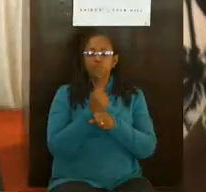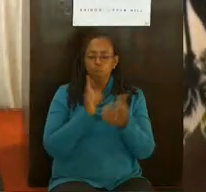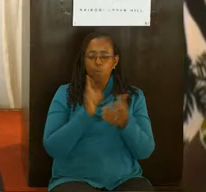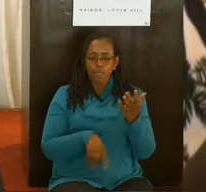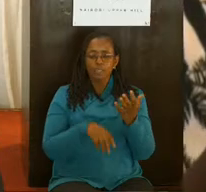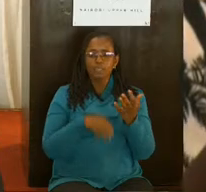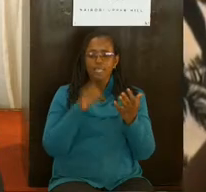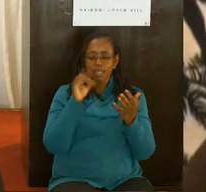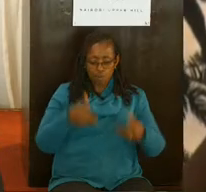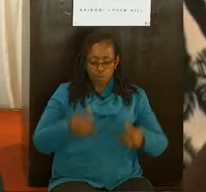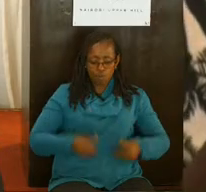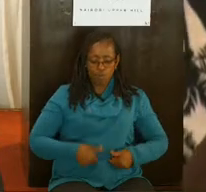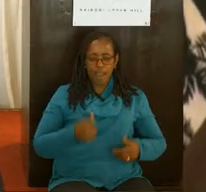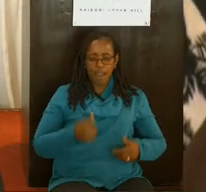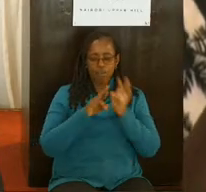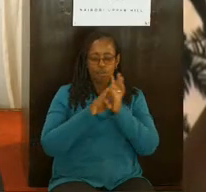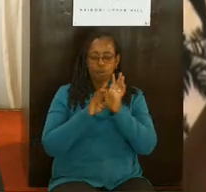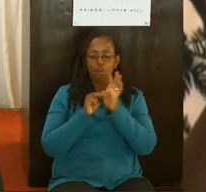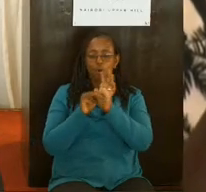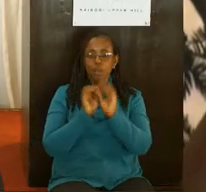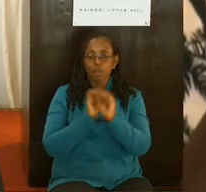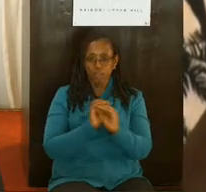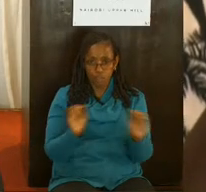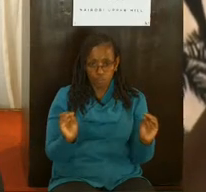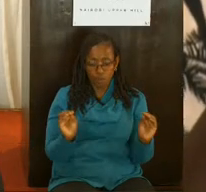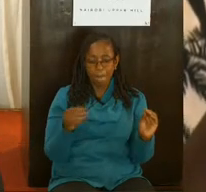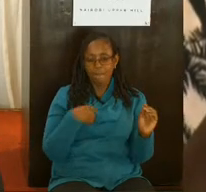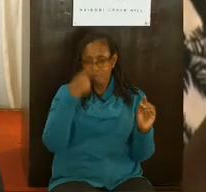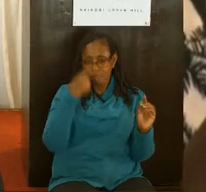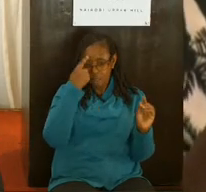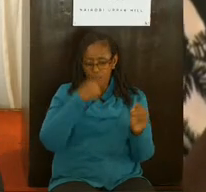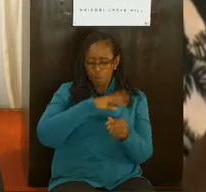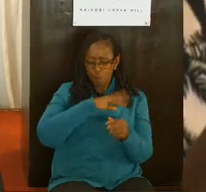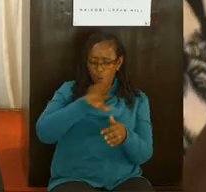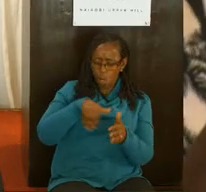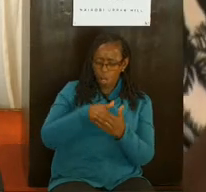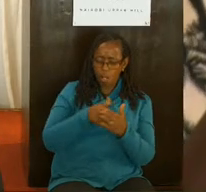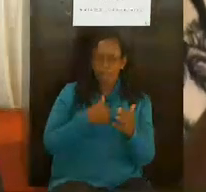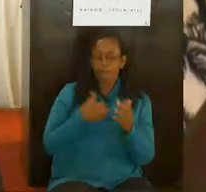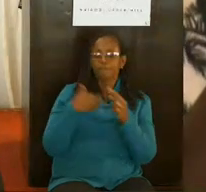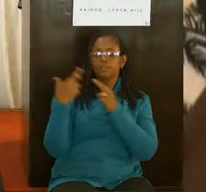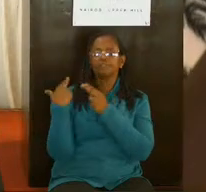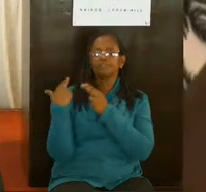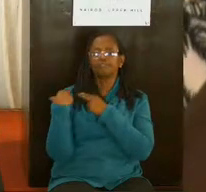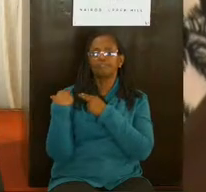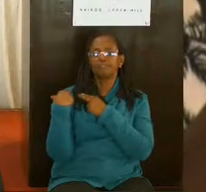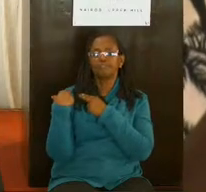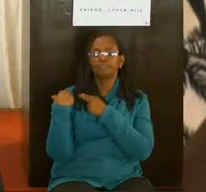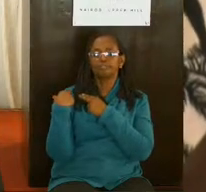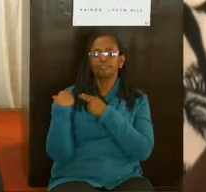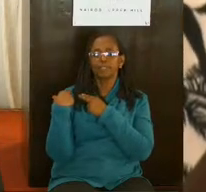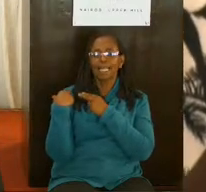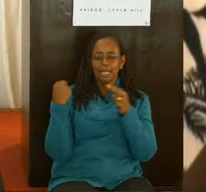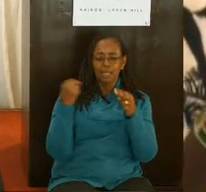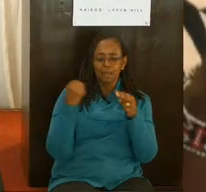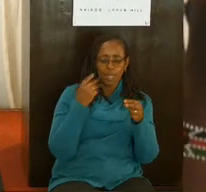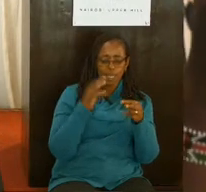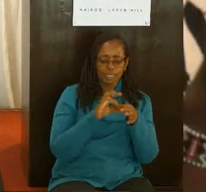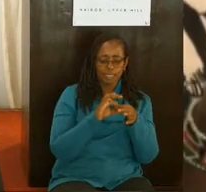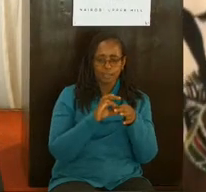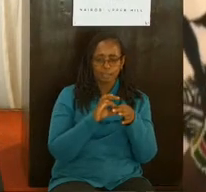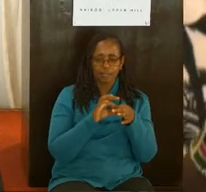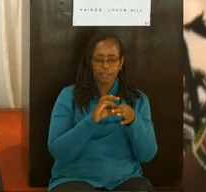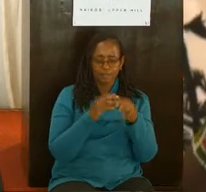youth lacks role models and I feel all of us we have a responsibility in this because the disconnect of our